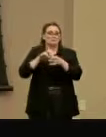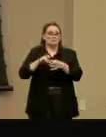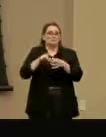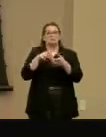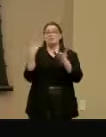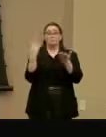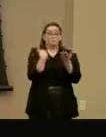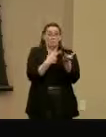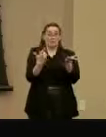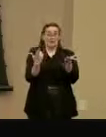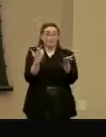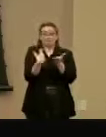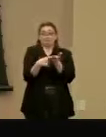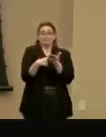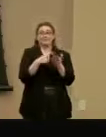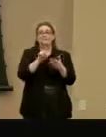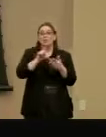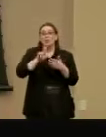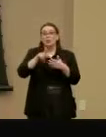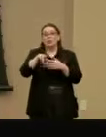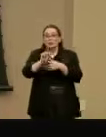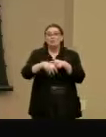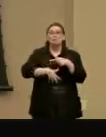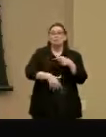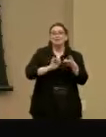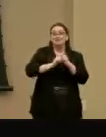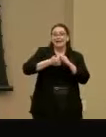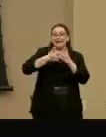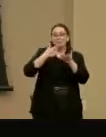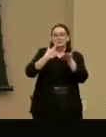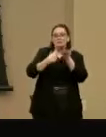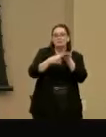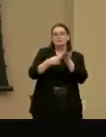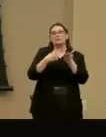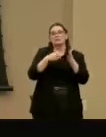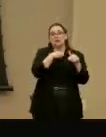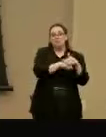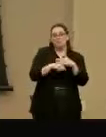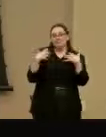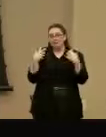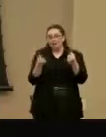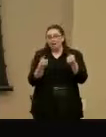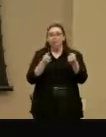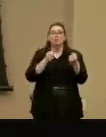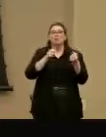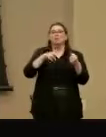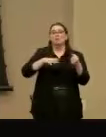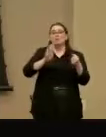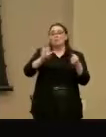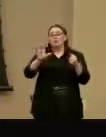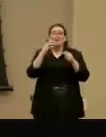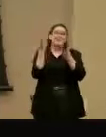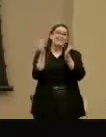about lupus and medications affecting about how we approach pregnancy, reproductive health in general, contraception, etc. Again, reproductive health